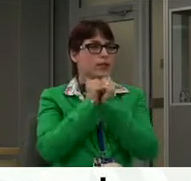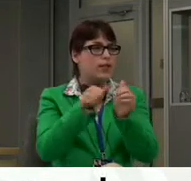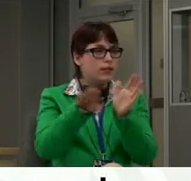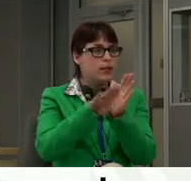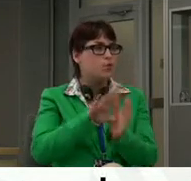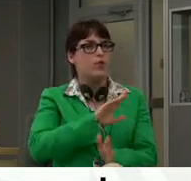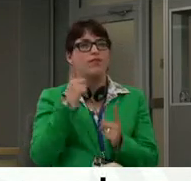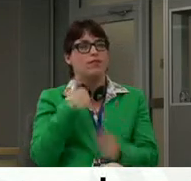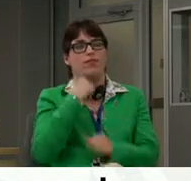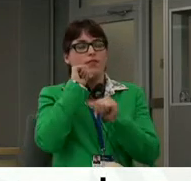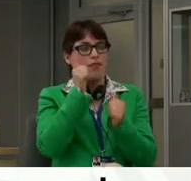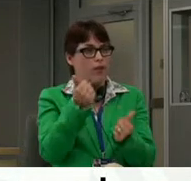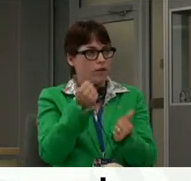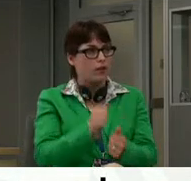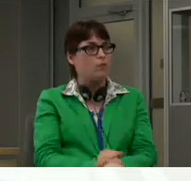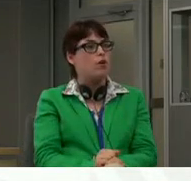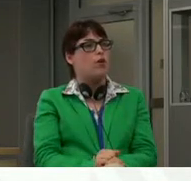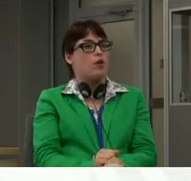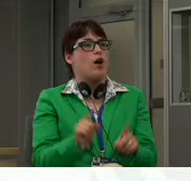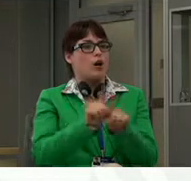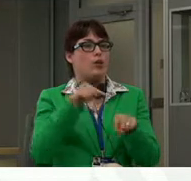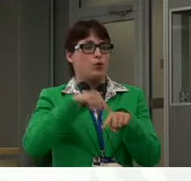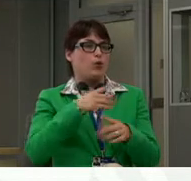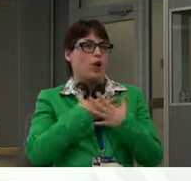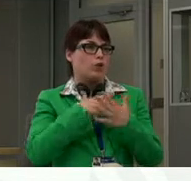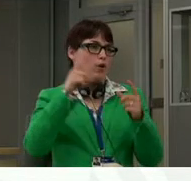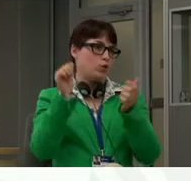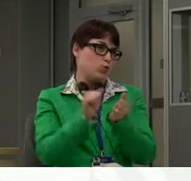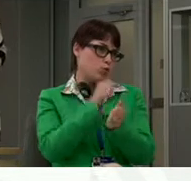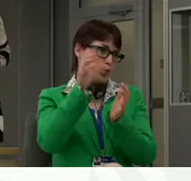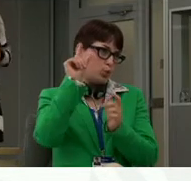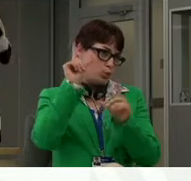Convention. Because here we speak about participation, about